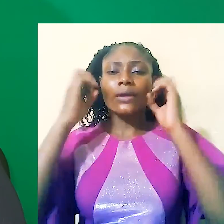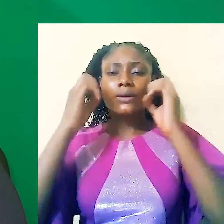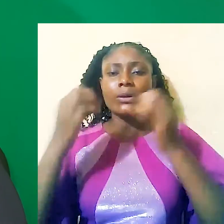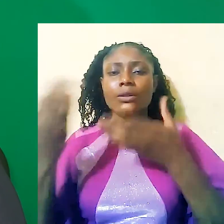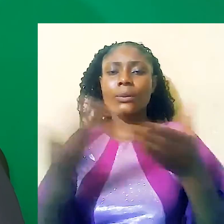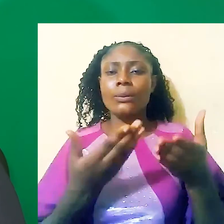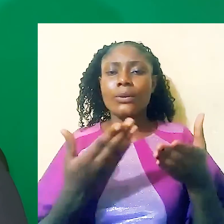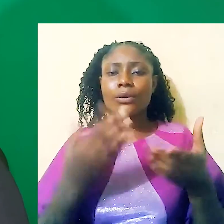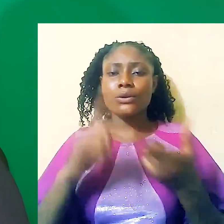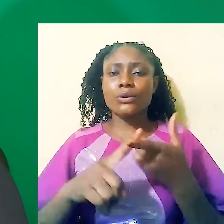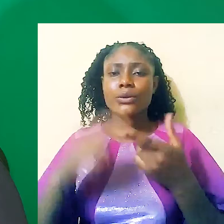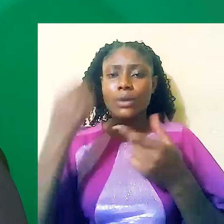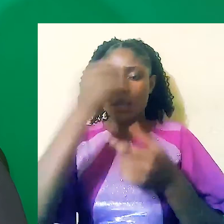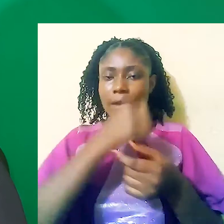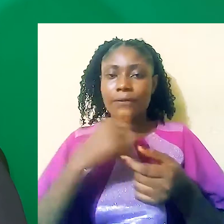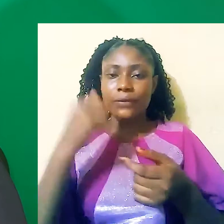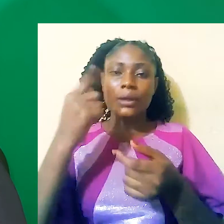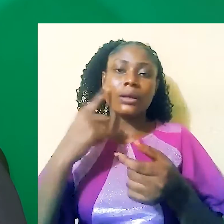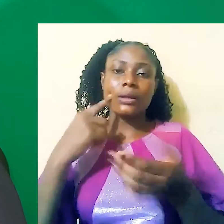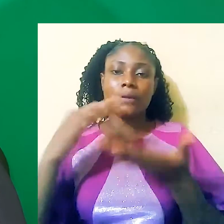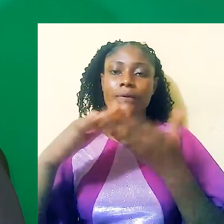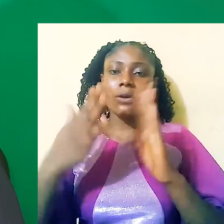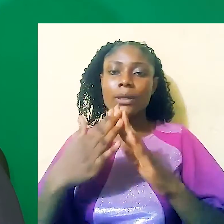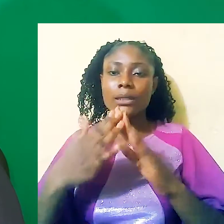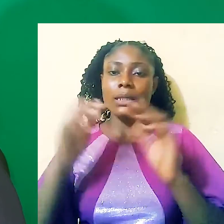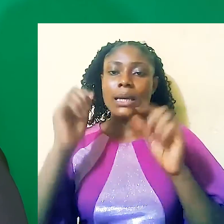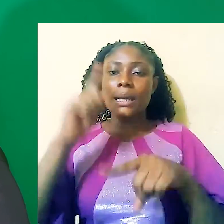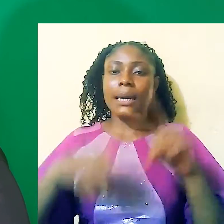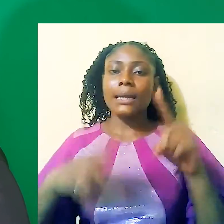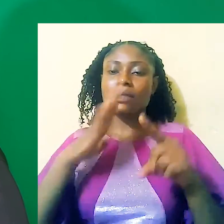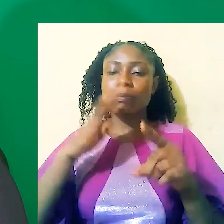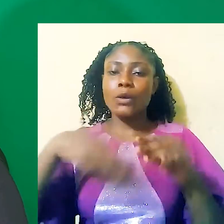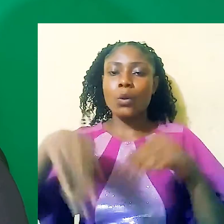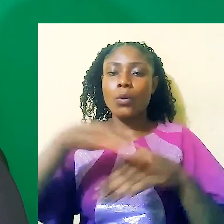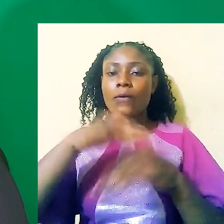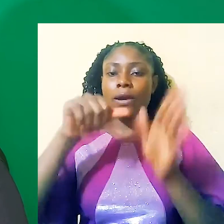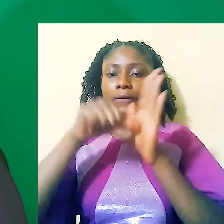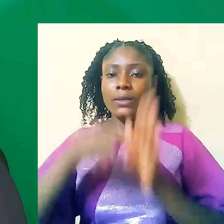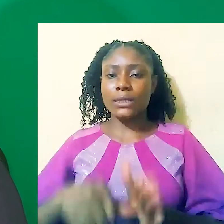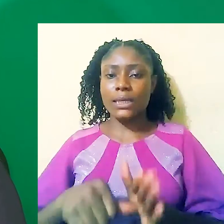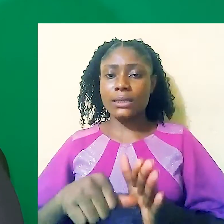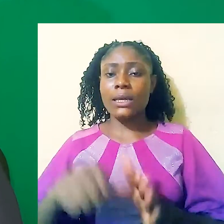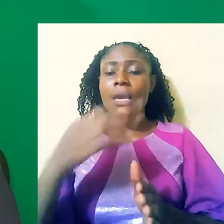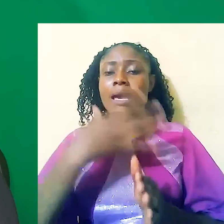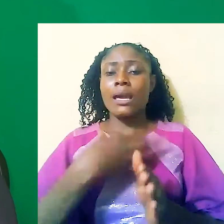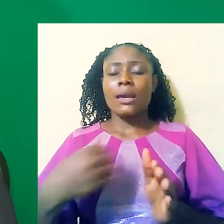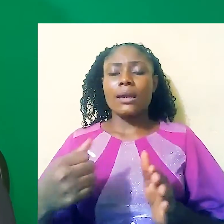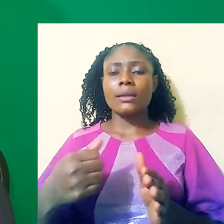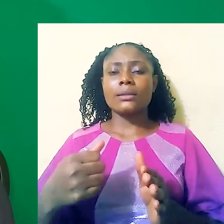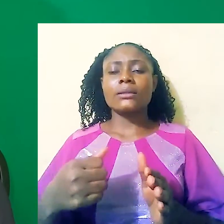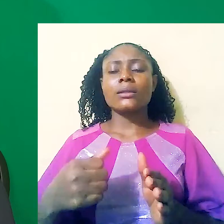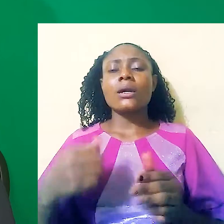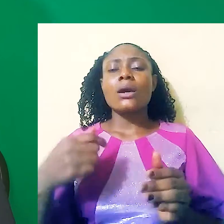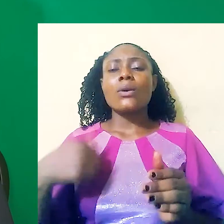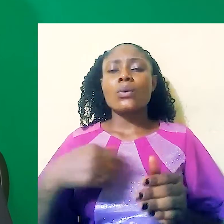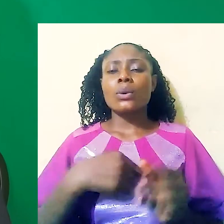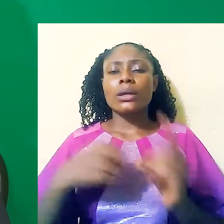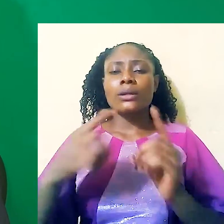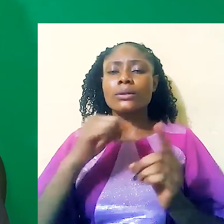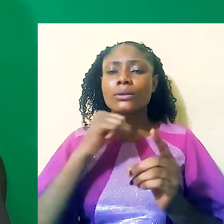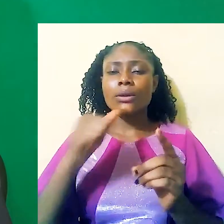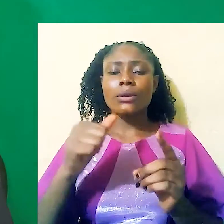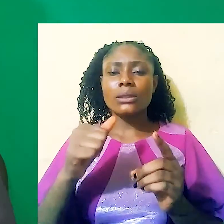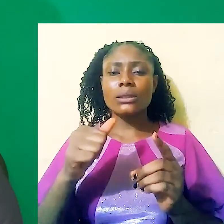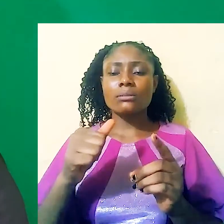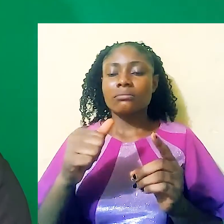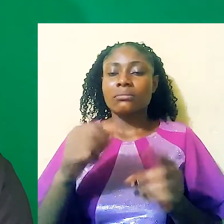good that deaf education brings to African deaf community, of course, cannot be overemphasized,